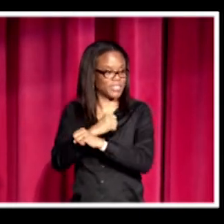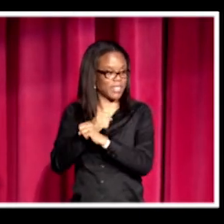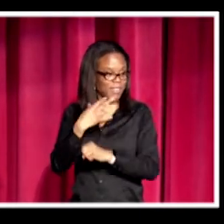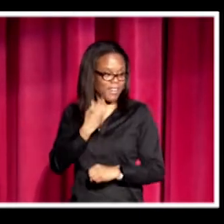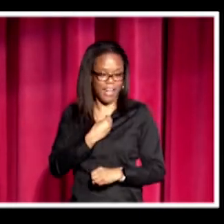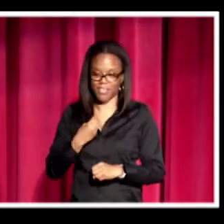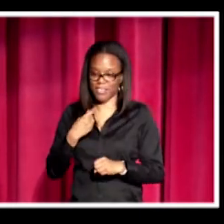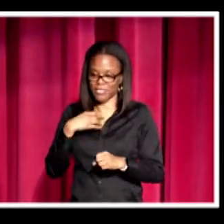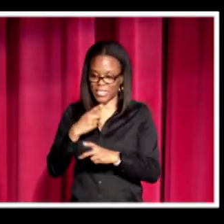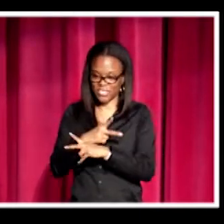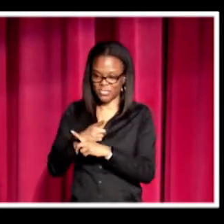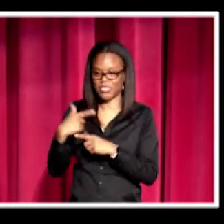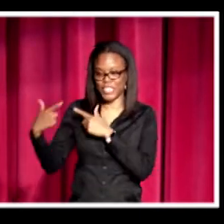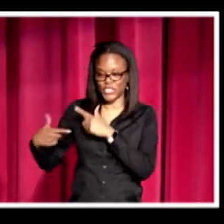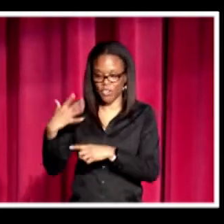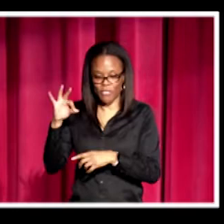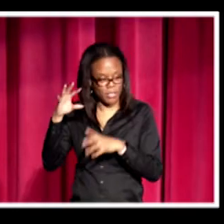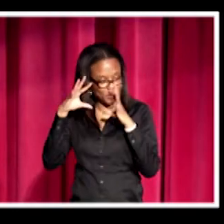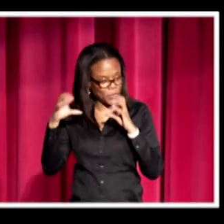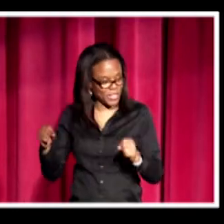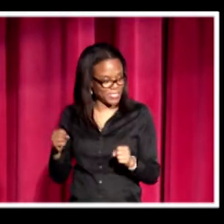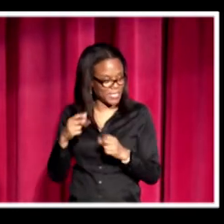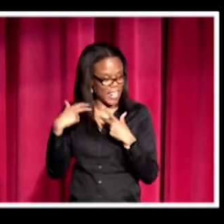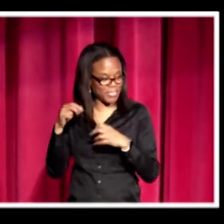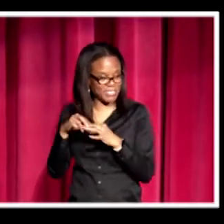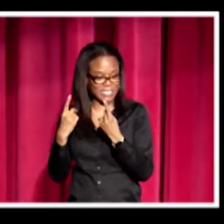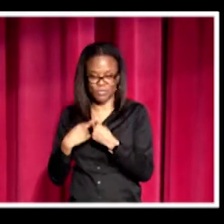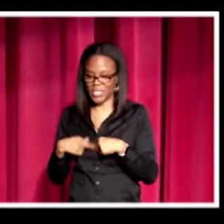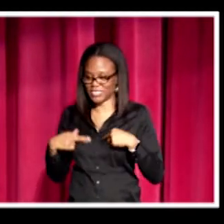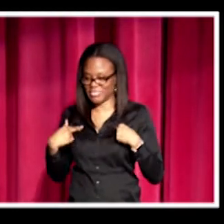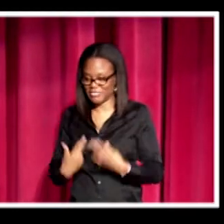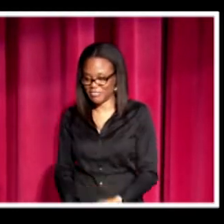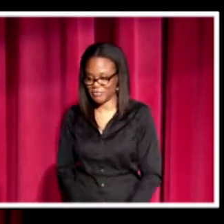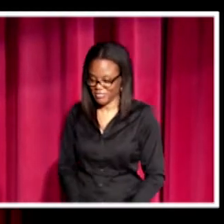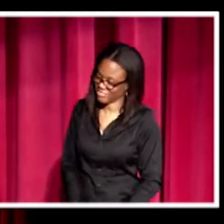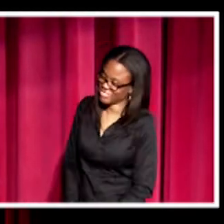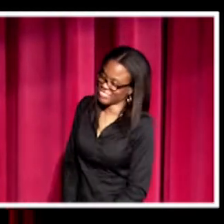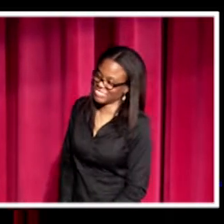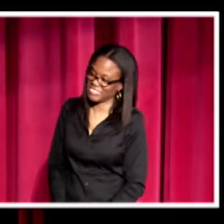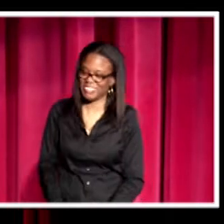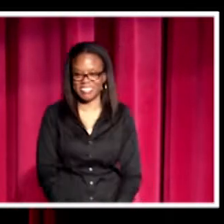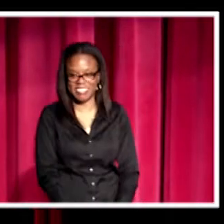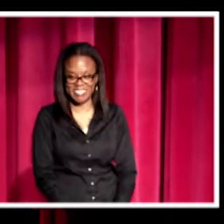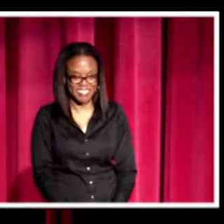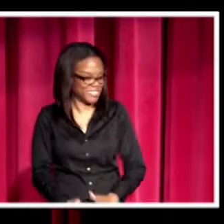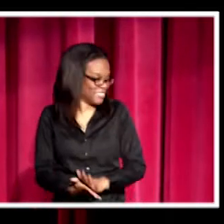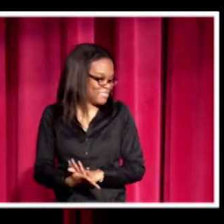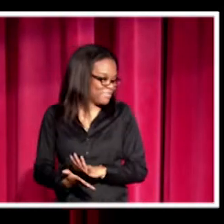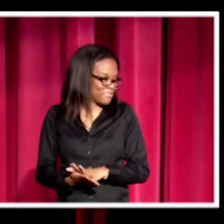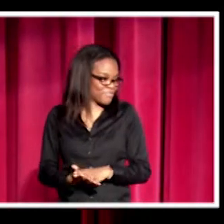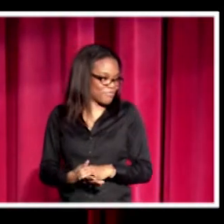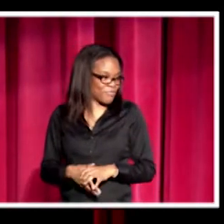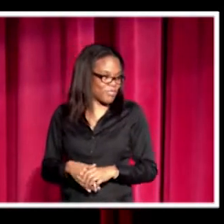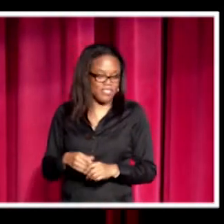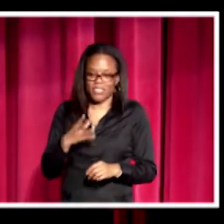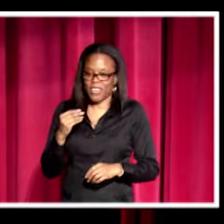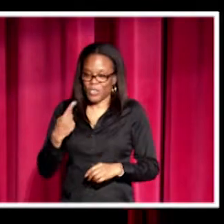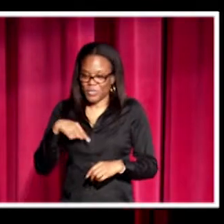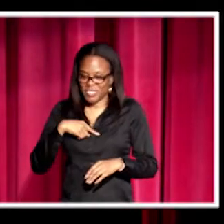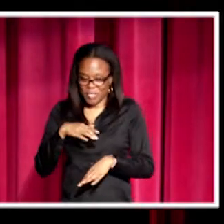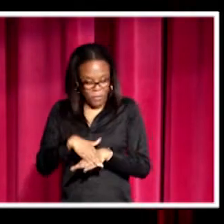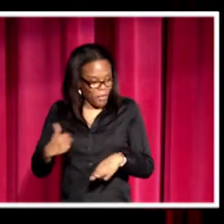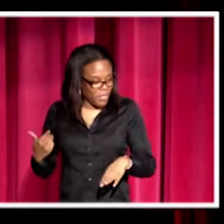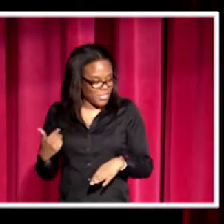Obama and the health of DC residents. And we